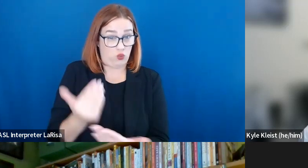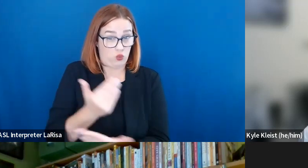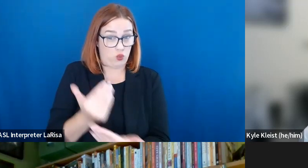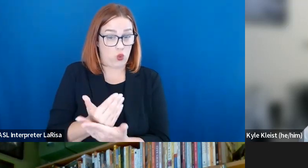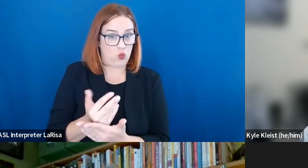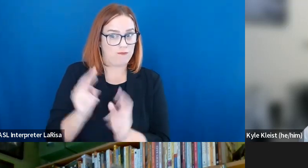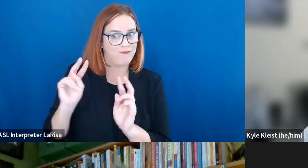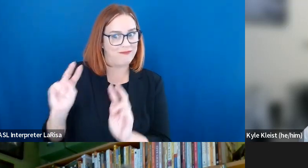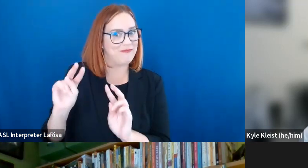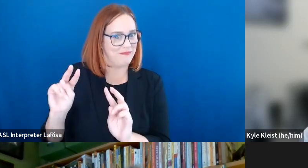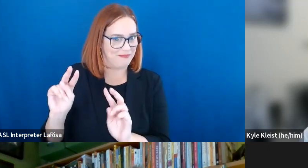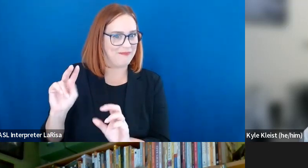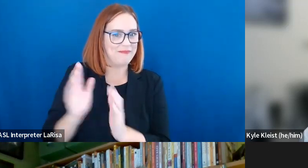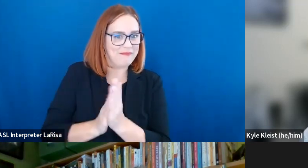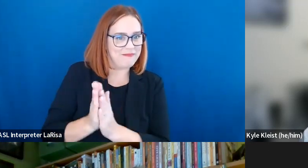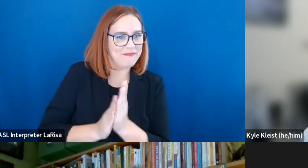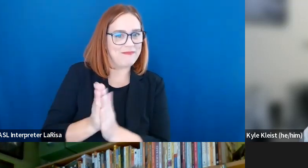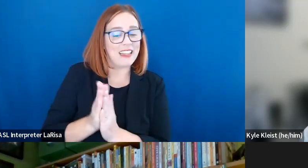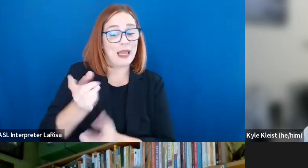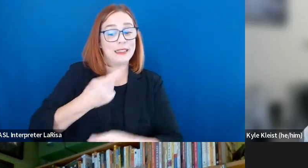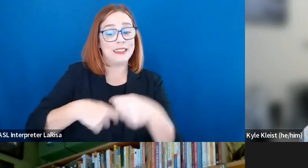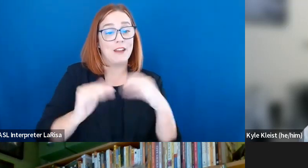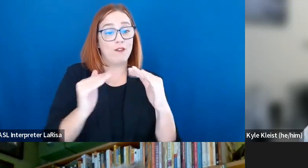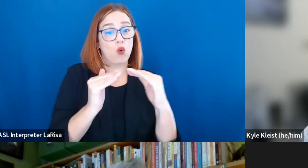of calling it peer support, they're calling it peer partnership.